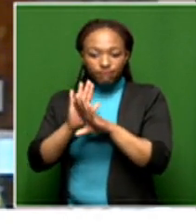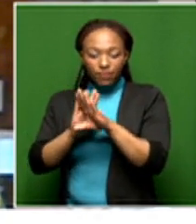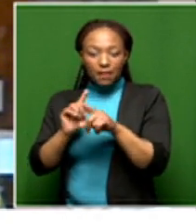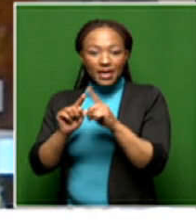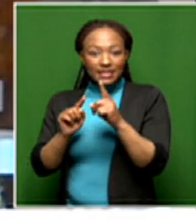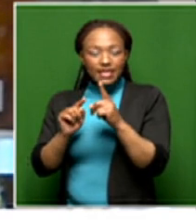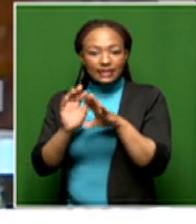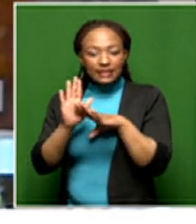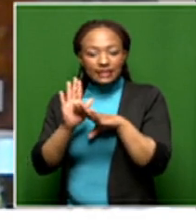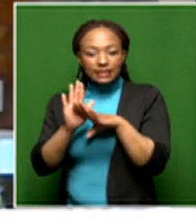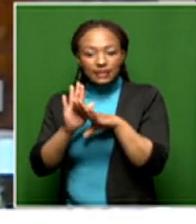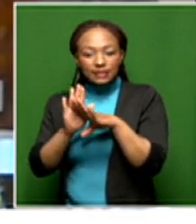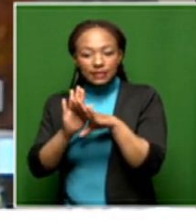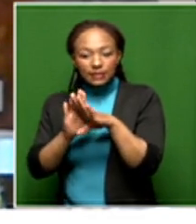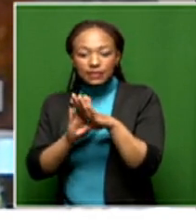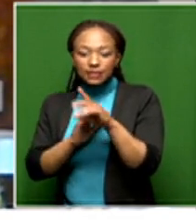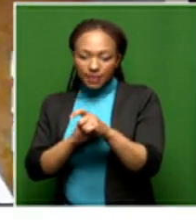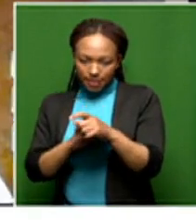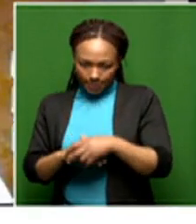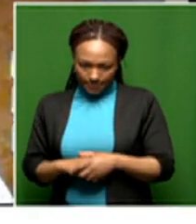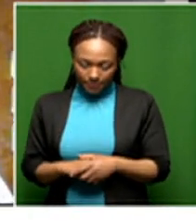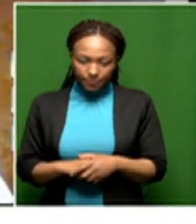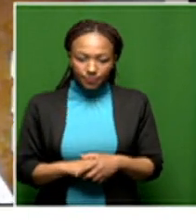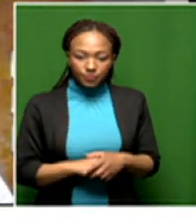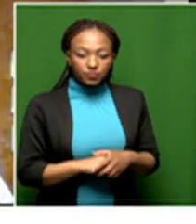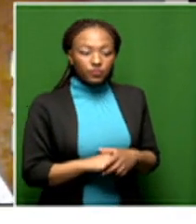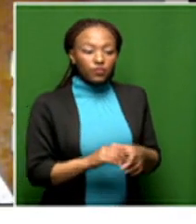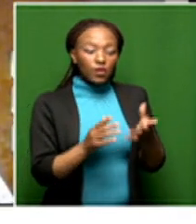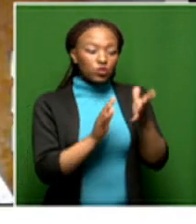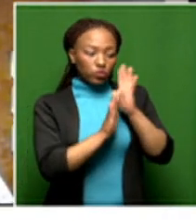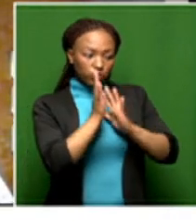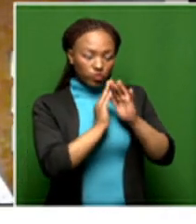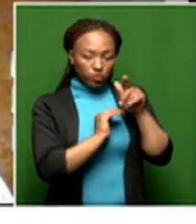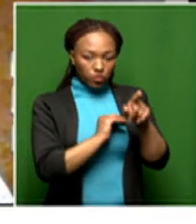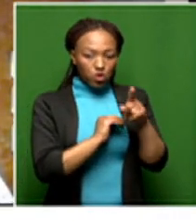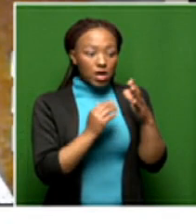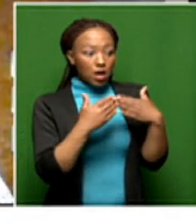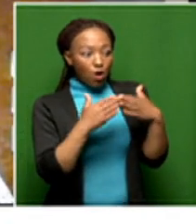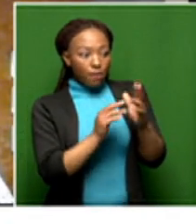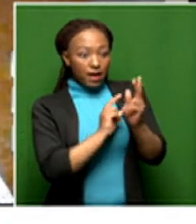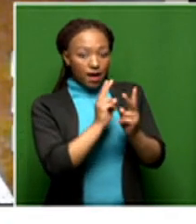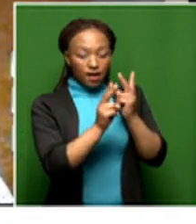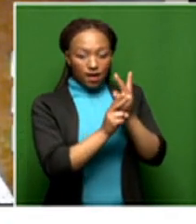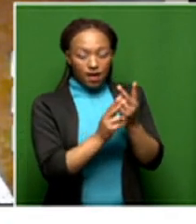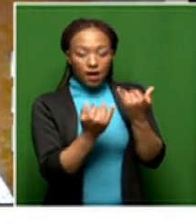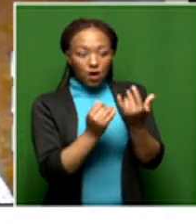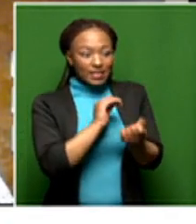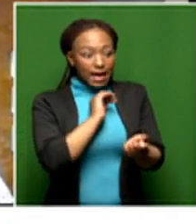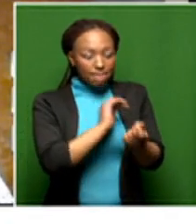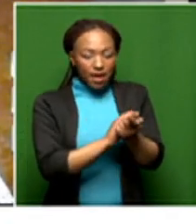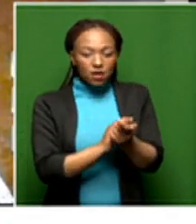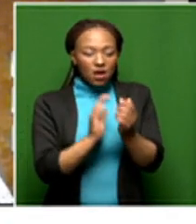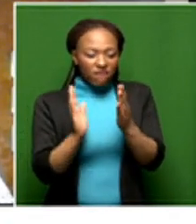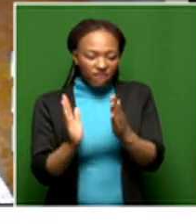ground to cover before we get to normality as well. Indeed. But talking about, this reopening and happening in a